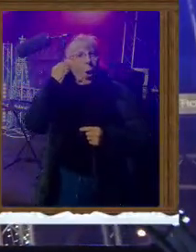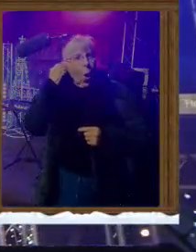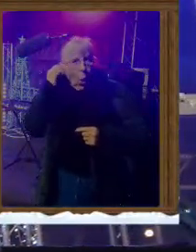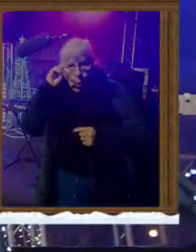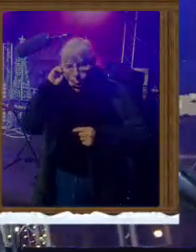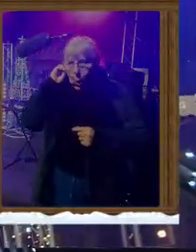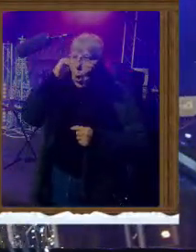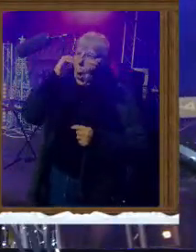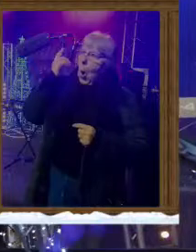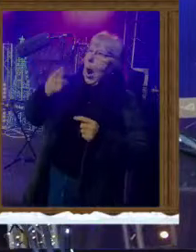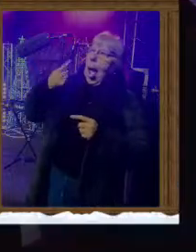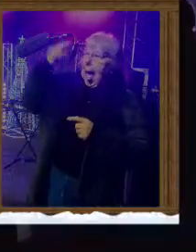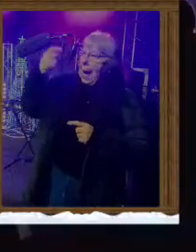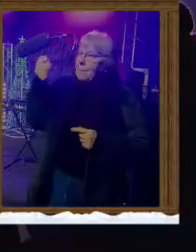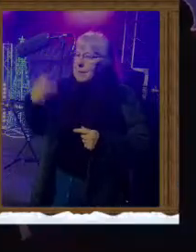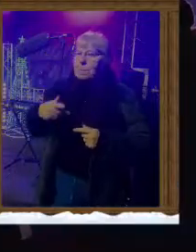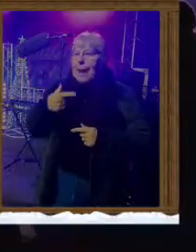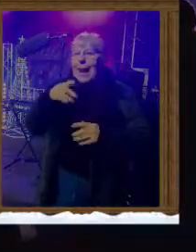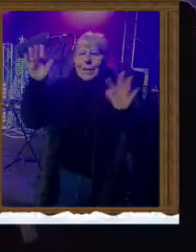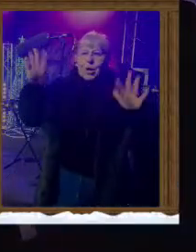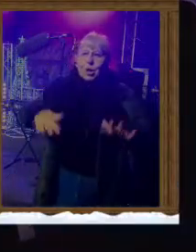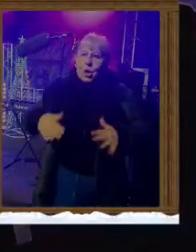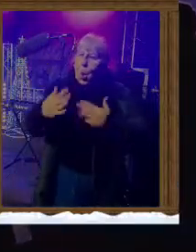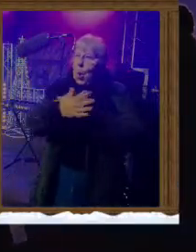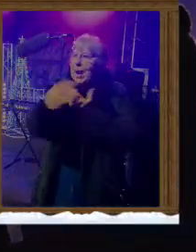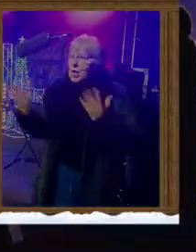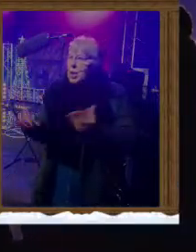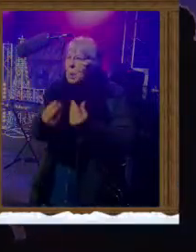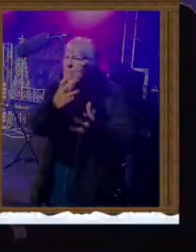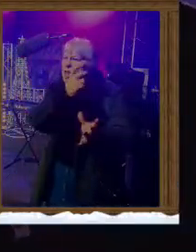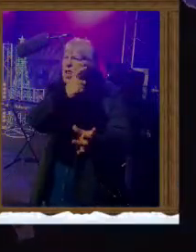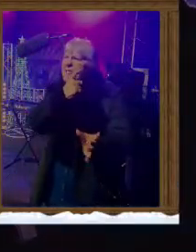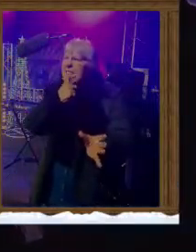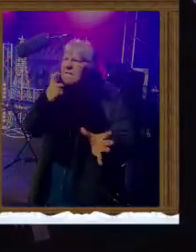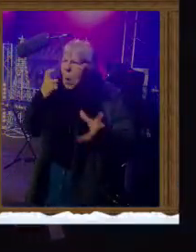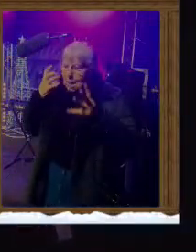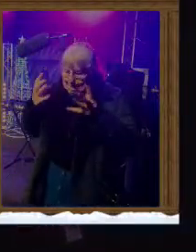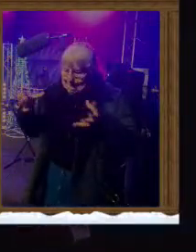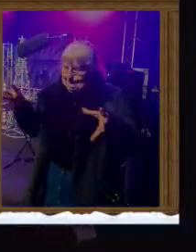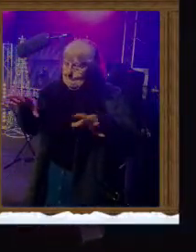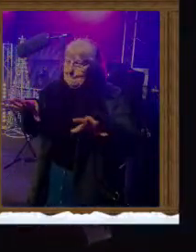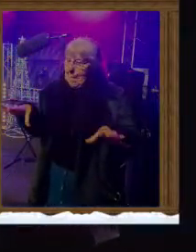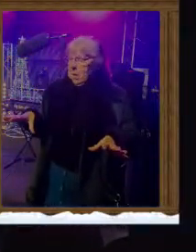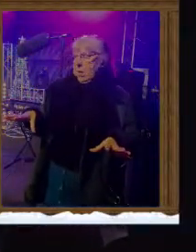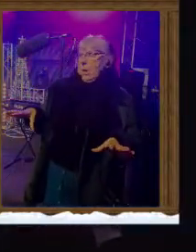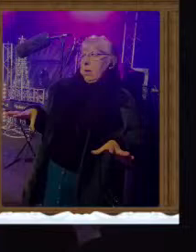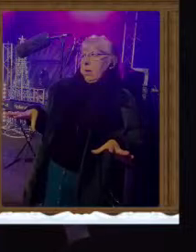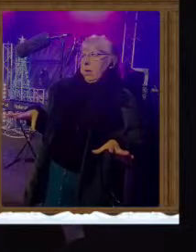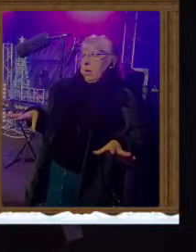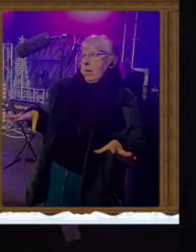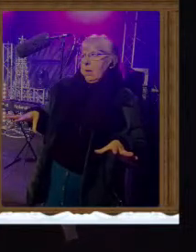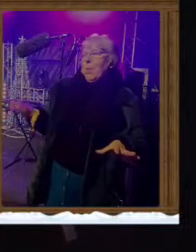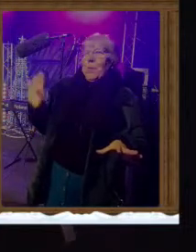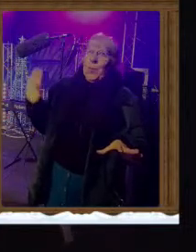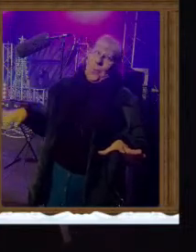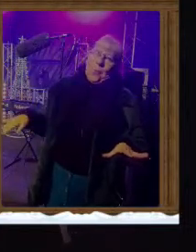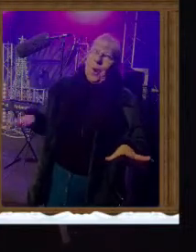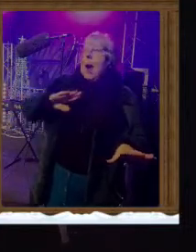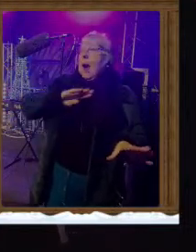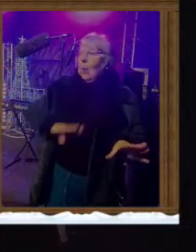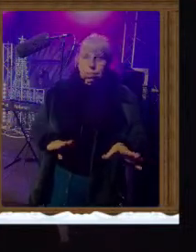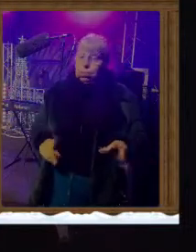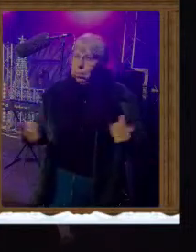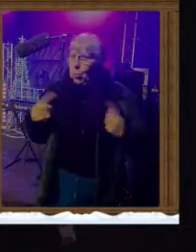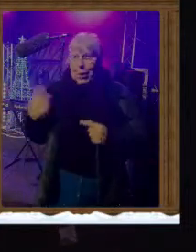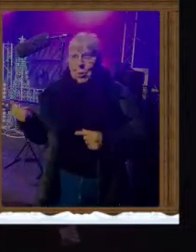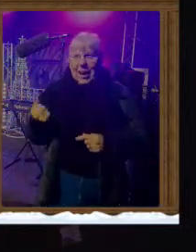making snow angels in shaving foam. Well, I think we're just lucky that we don't